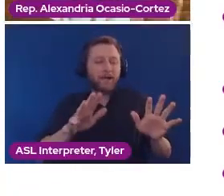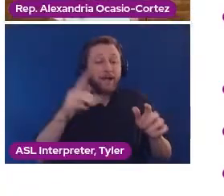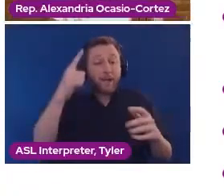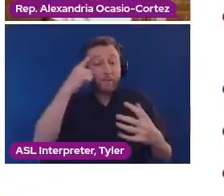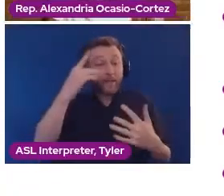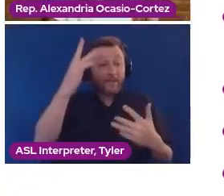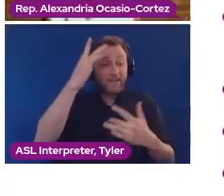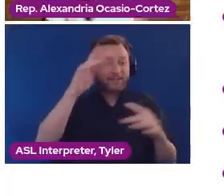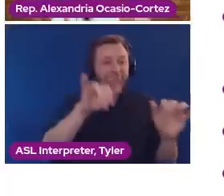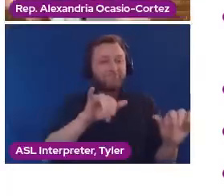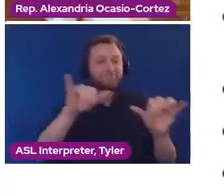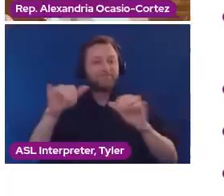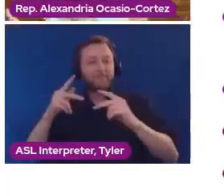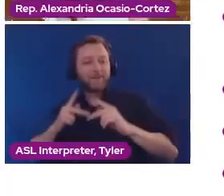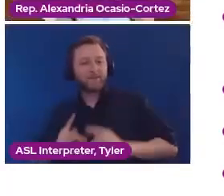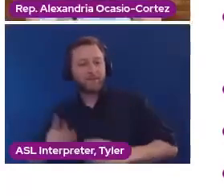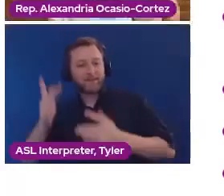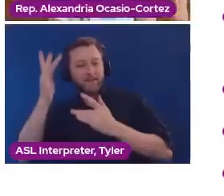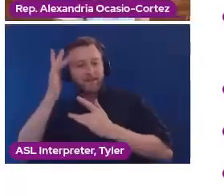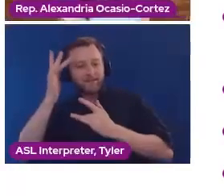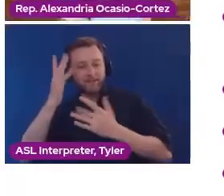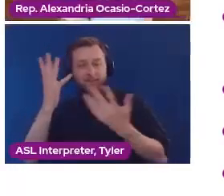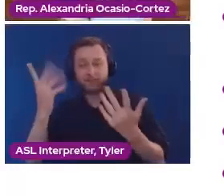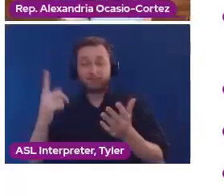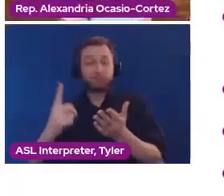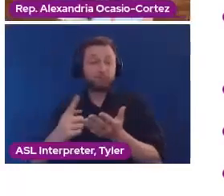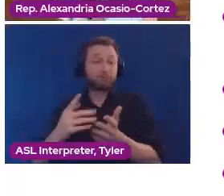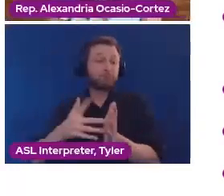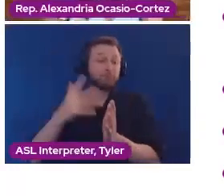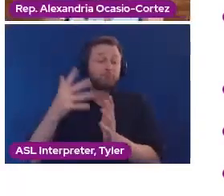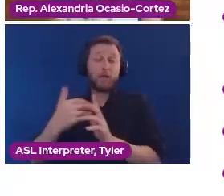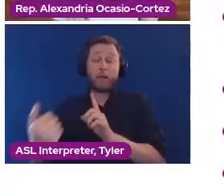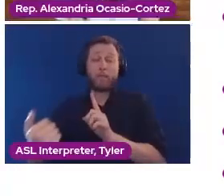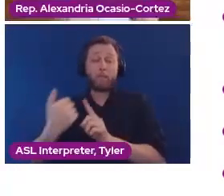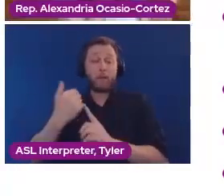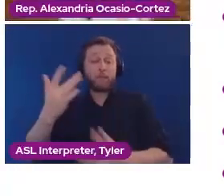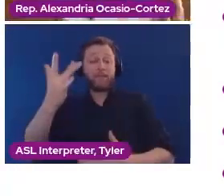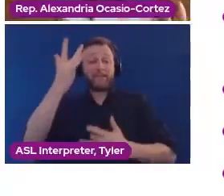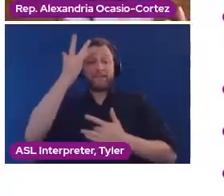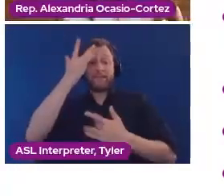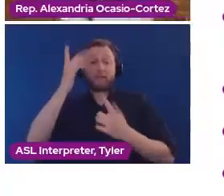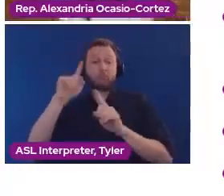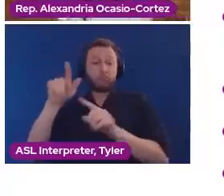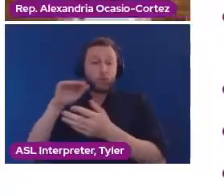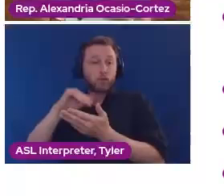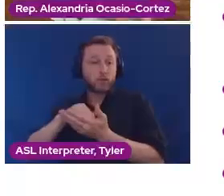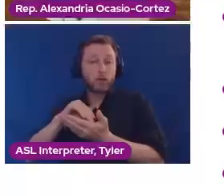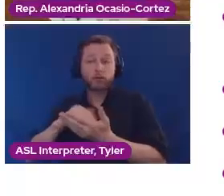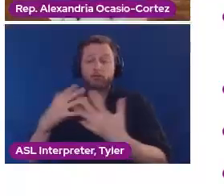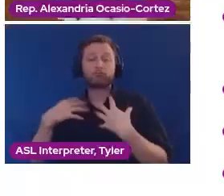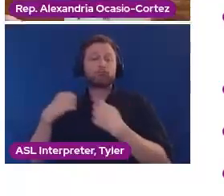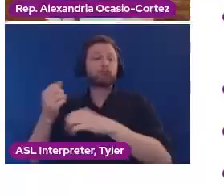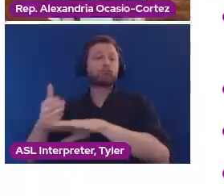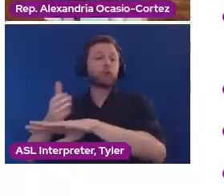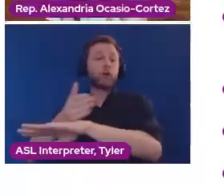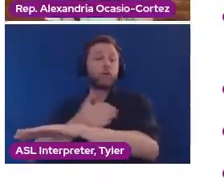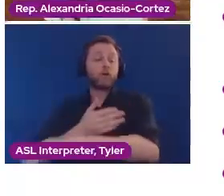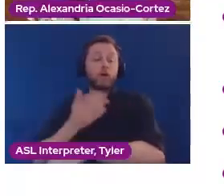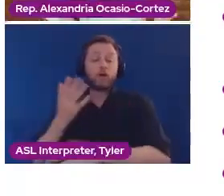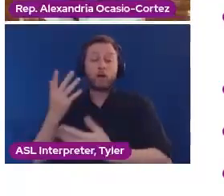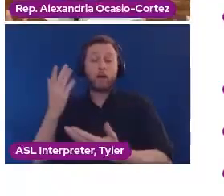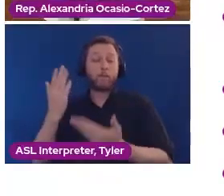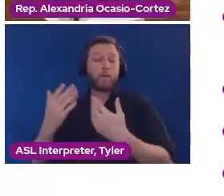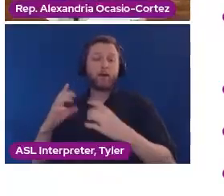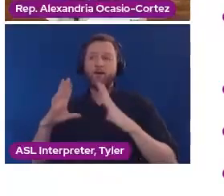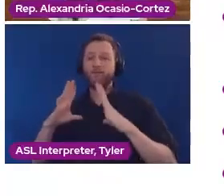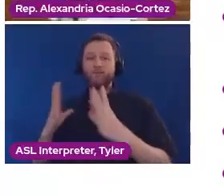illness. Sometimes you get sick, you go to a doctor. Sometimes you can get completely bounced back, or sometimes you just have a